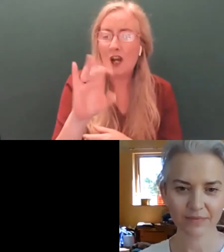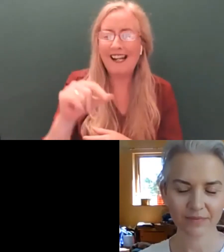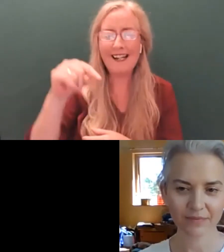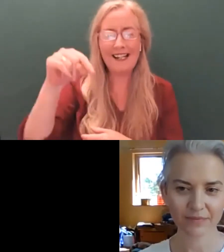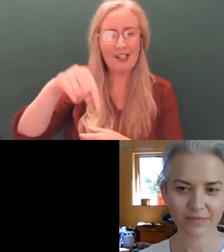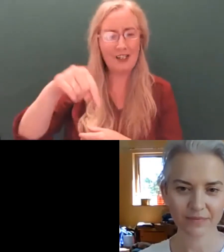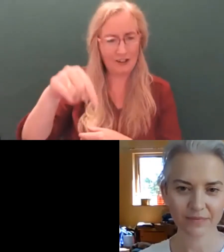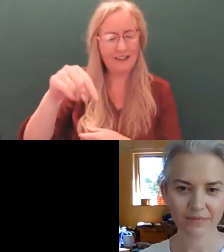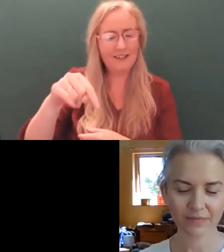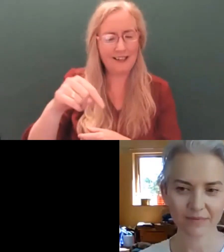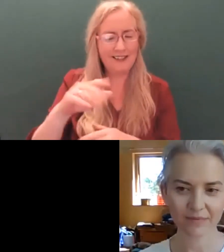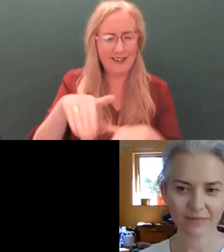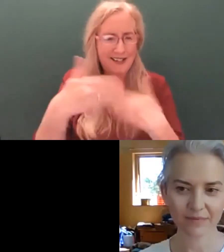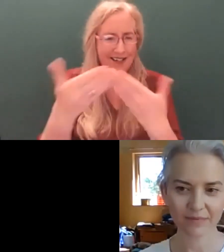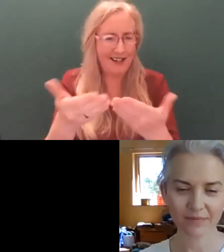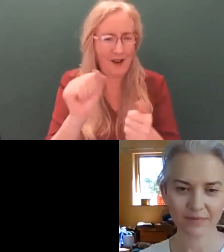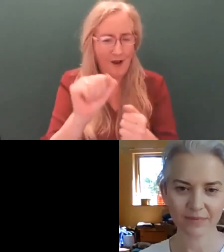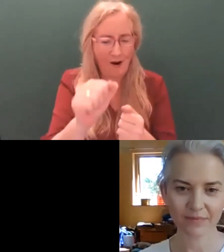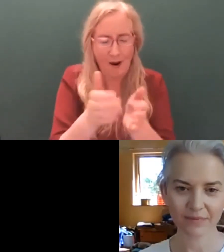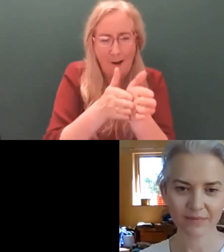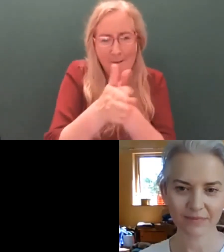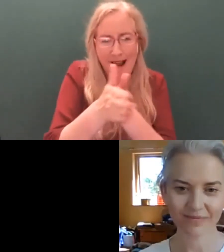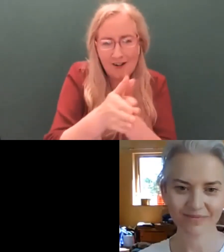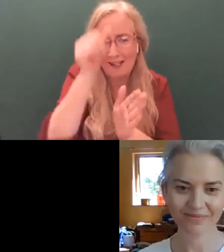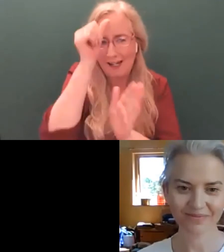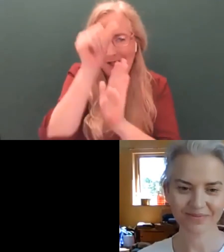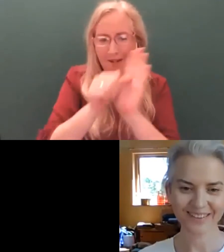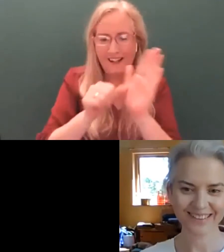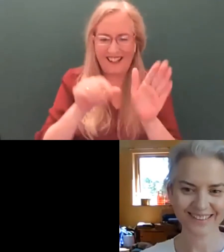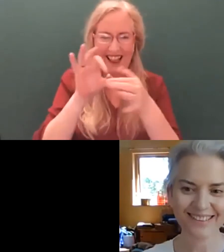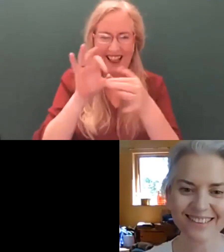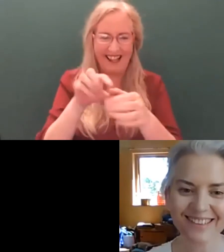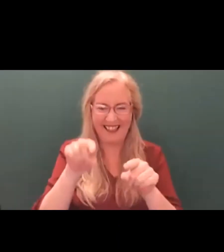said, to bring her passion and her experience to this subject. Shirley.